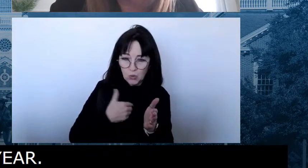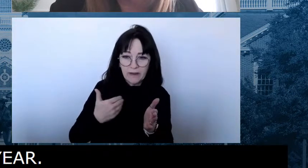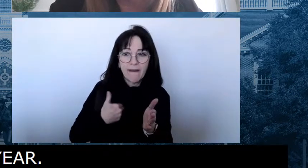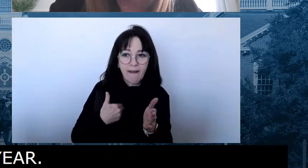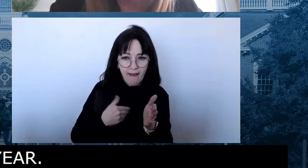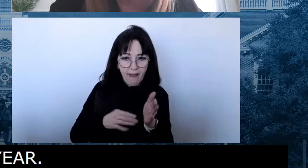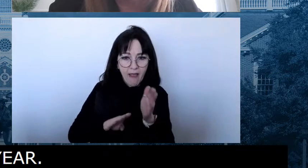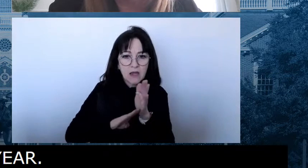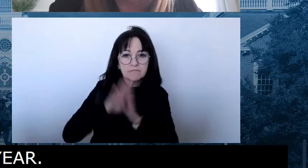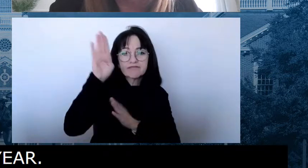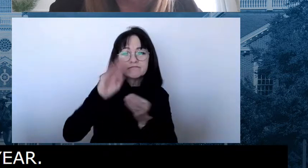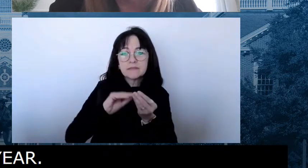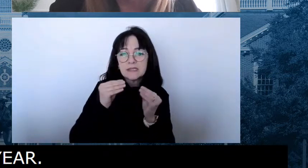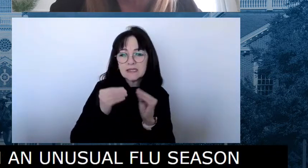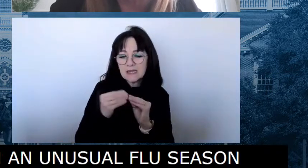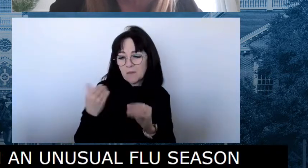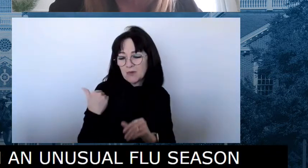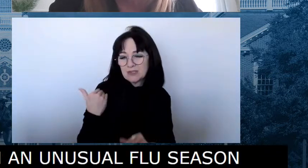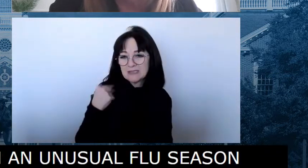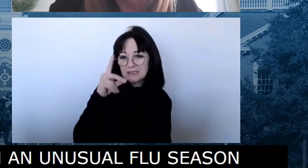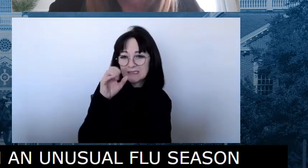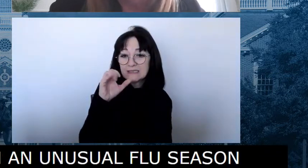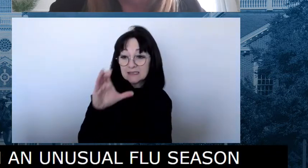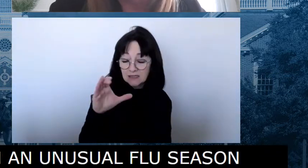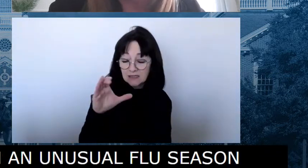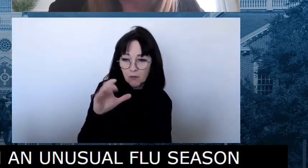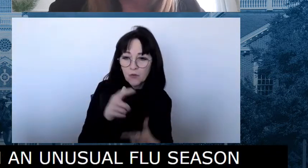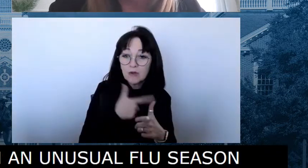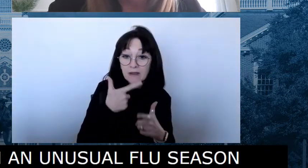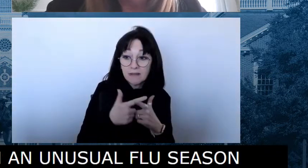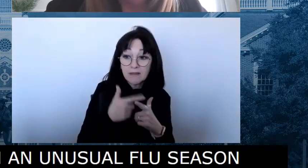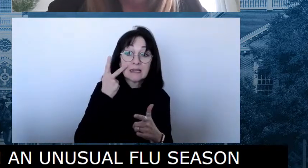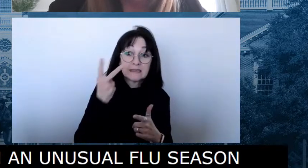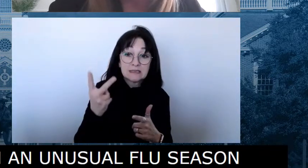and really seen a steady decrease in